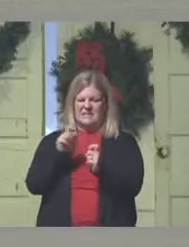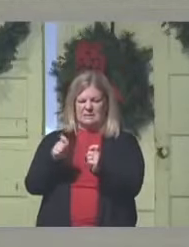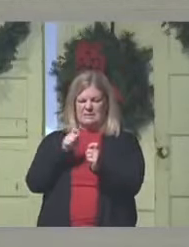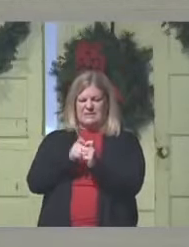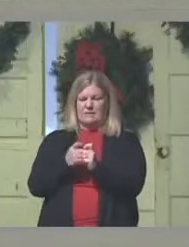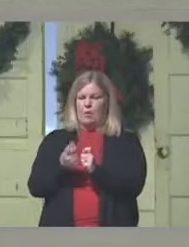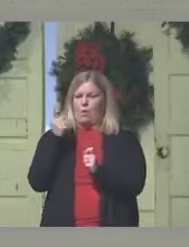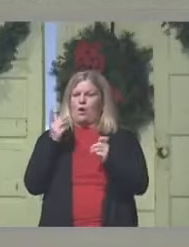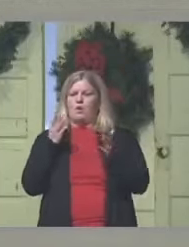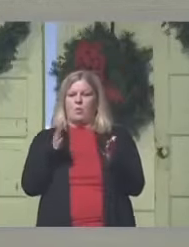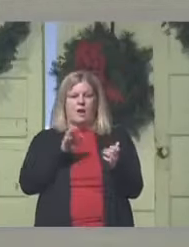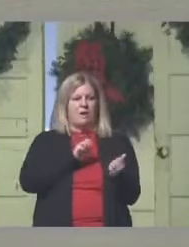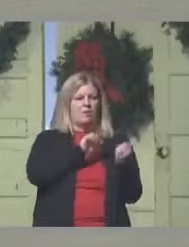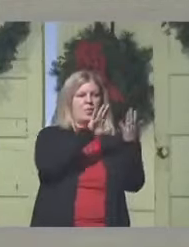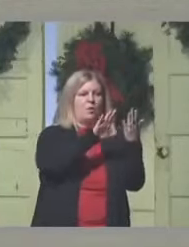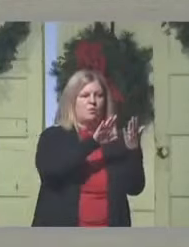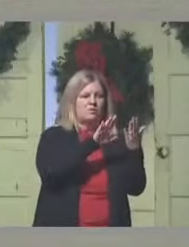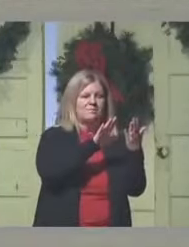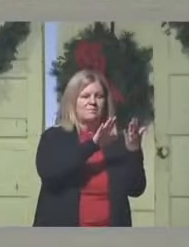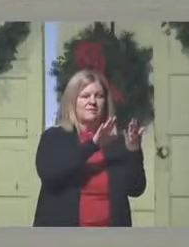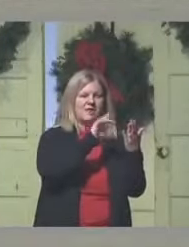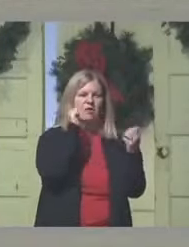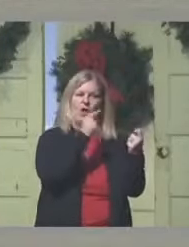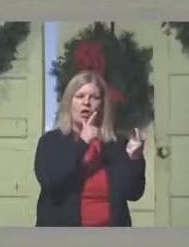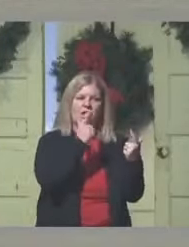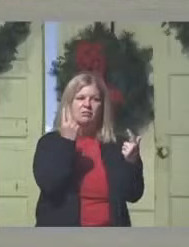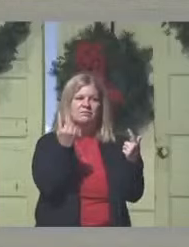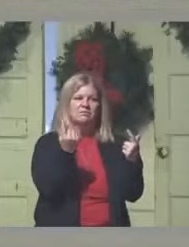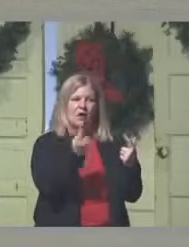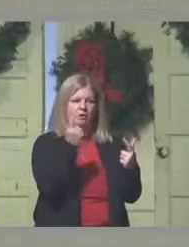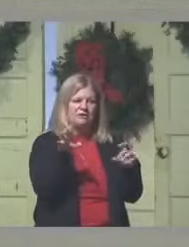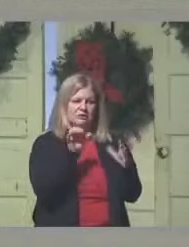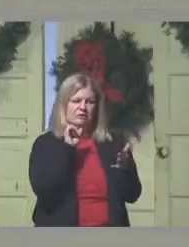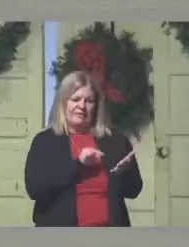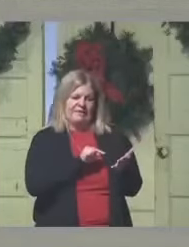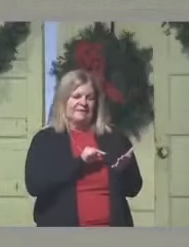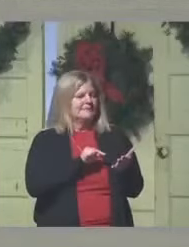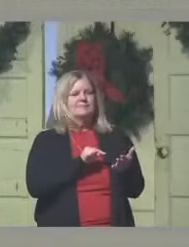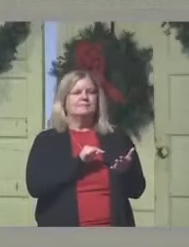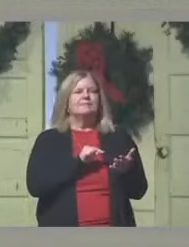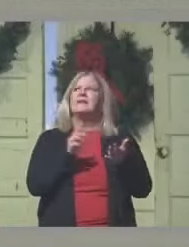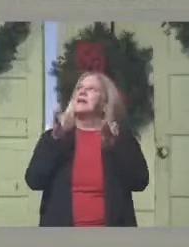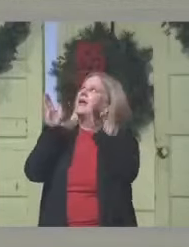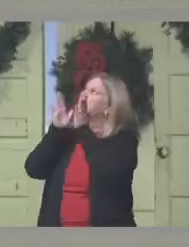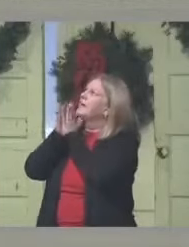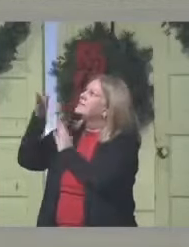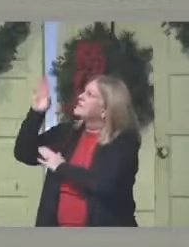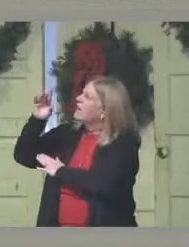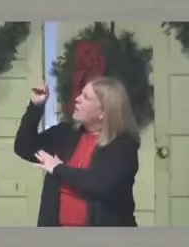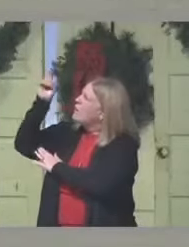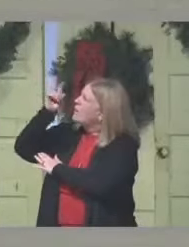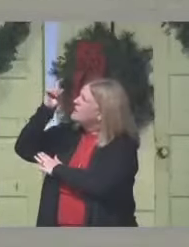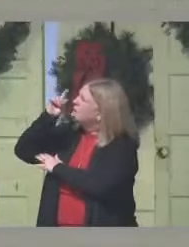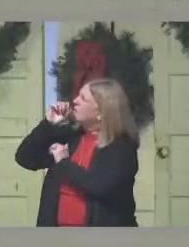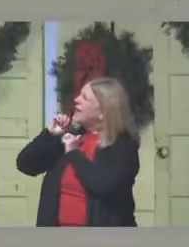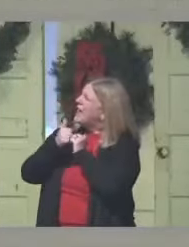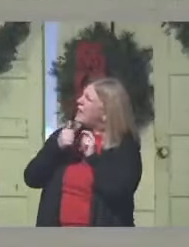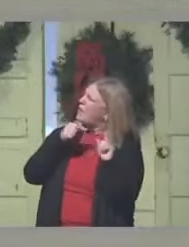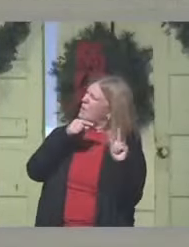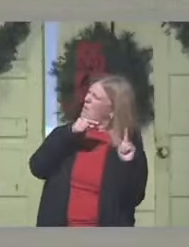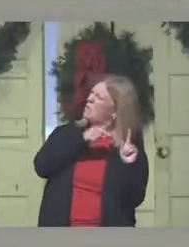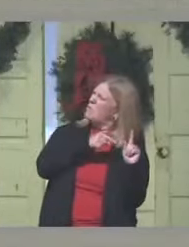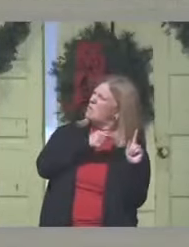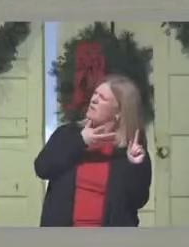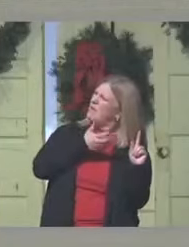here. There is no one size fits all. No, we are to ask God for his wisdom to know how to